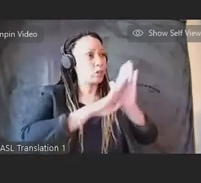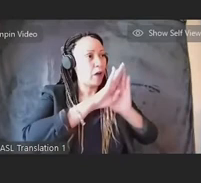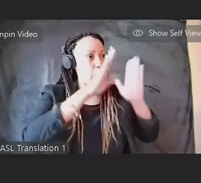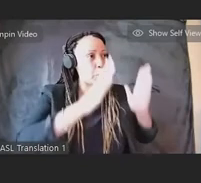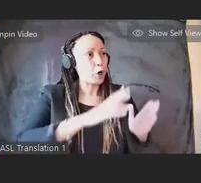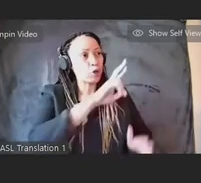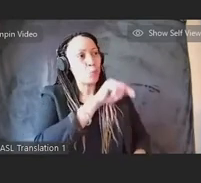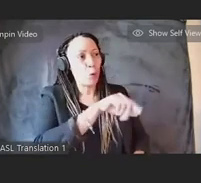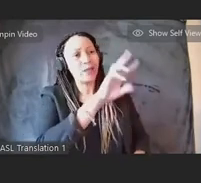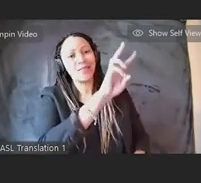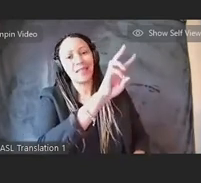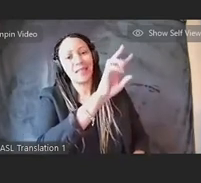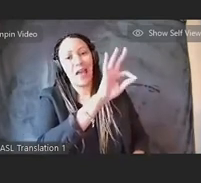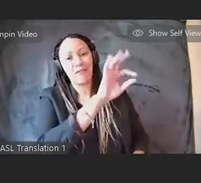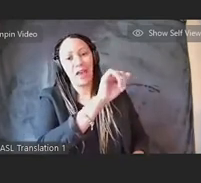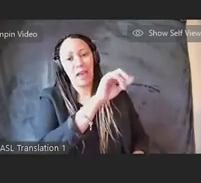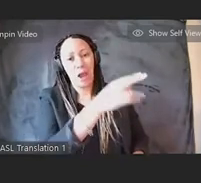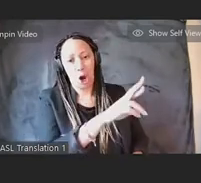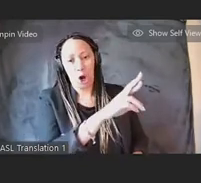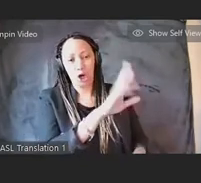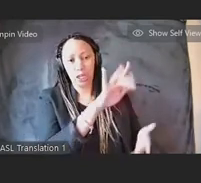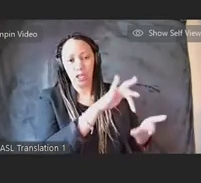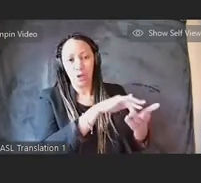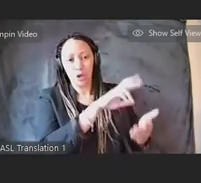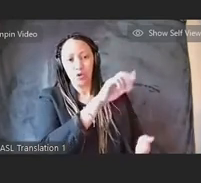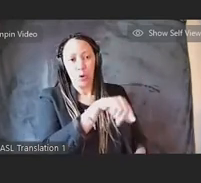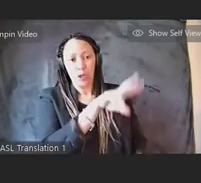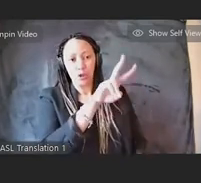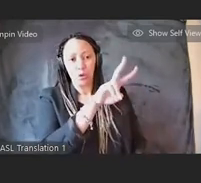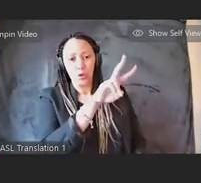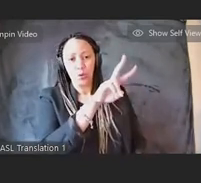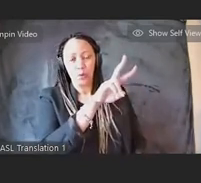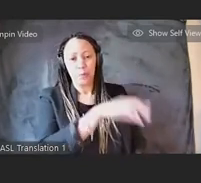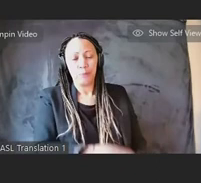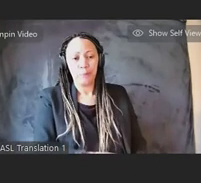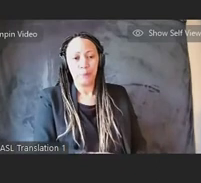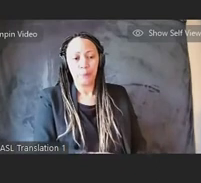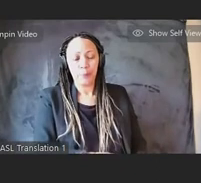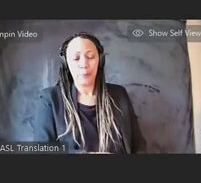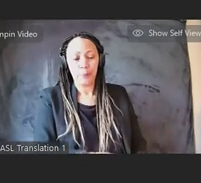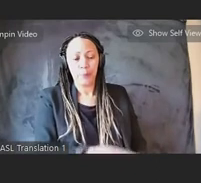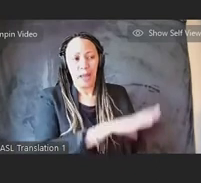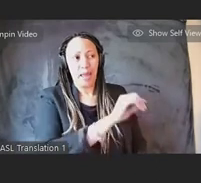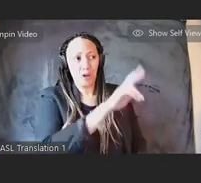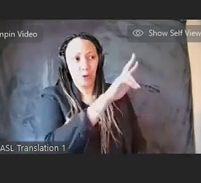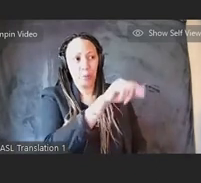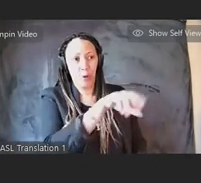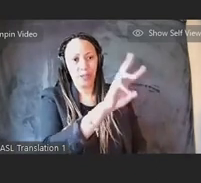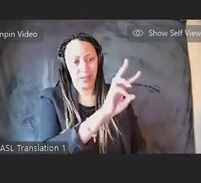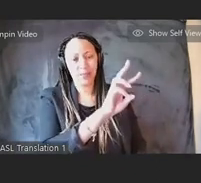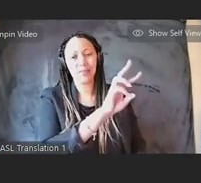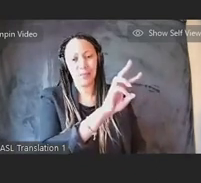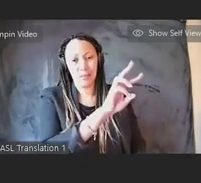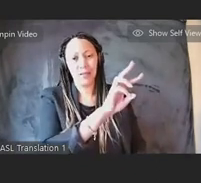2.6 FAR, which is in the middle of the 2.2 that R6B affords and the 3.6. It